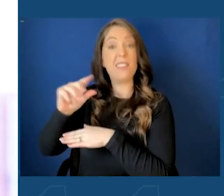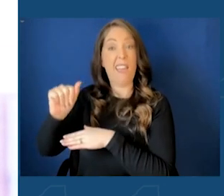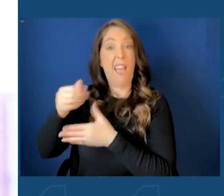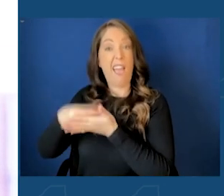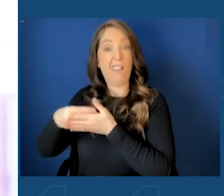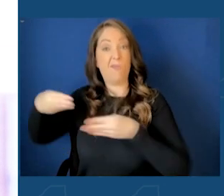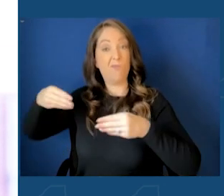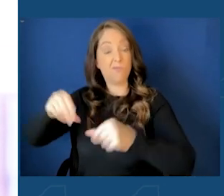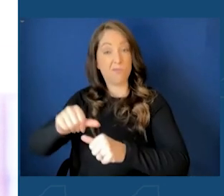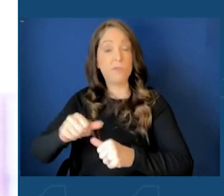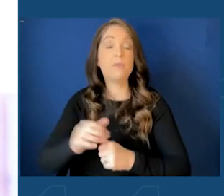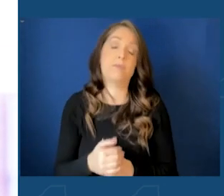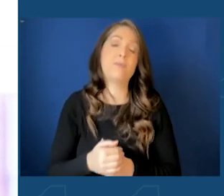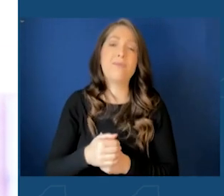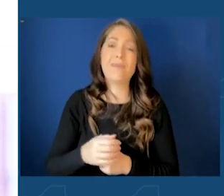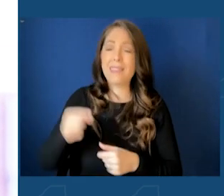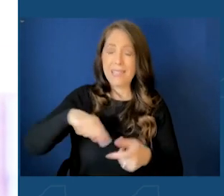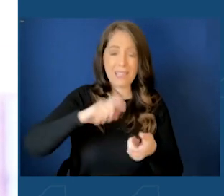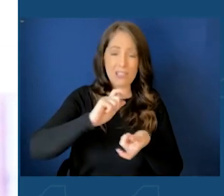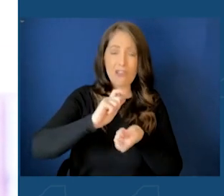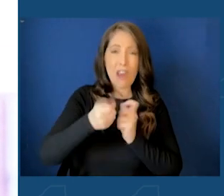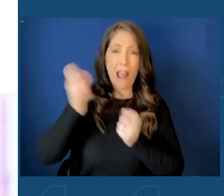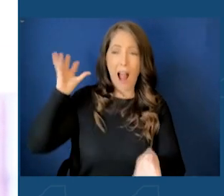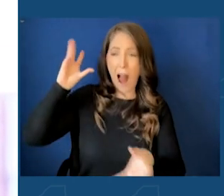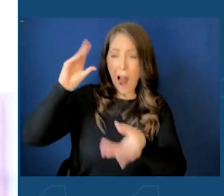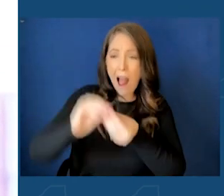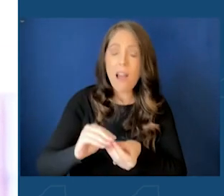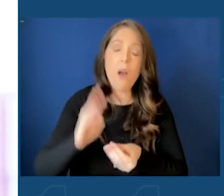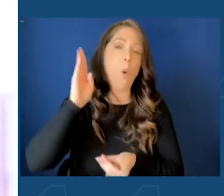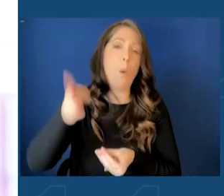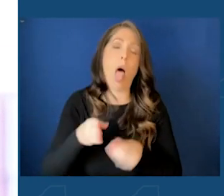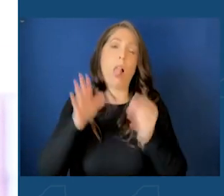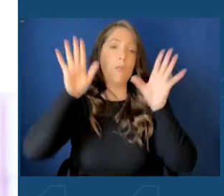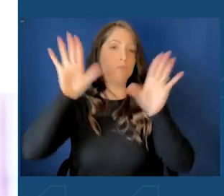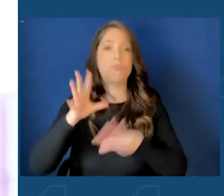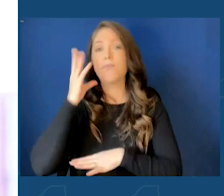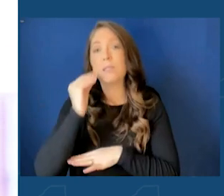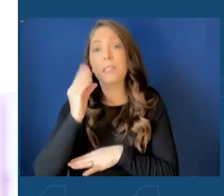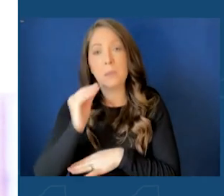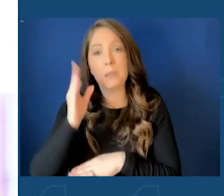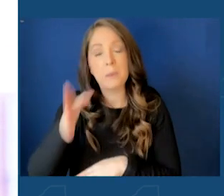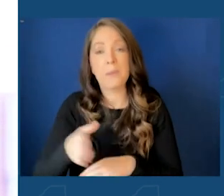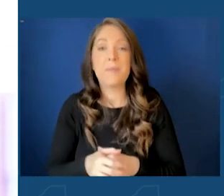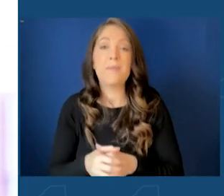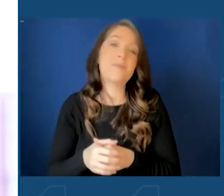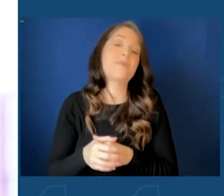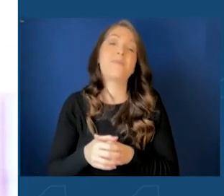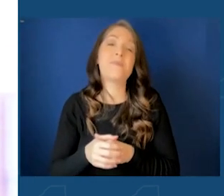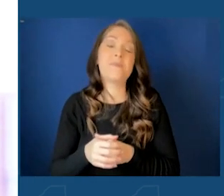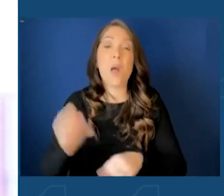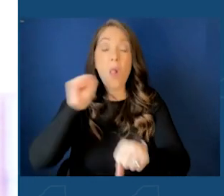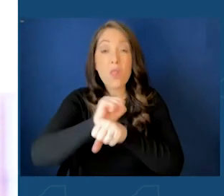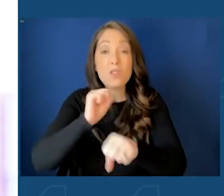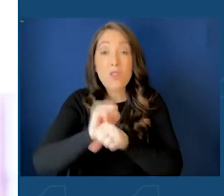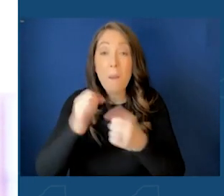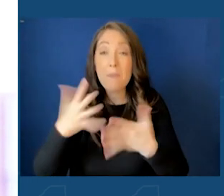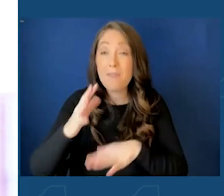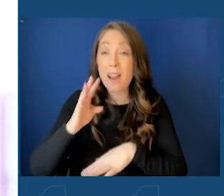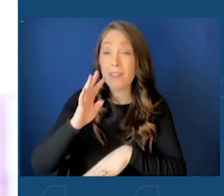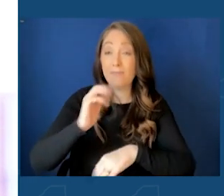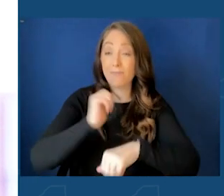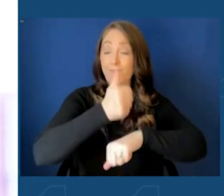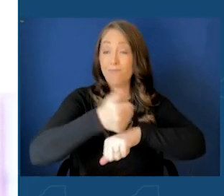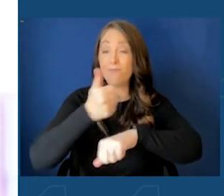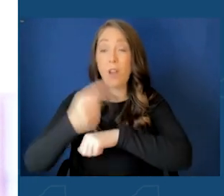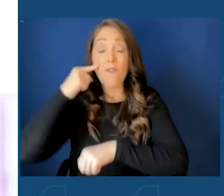make an incredible change for our commuters. And also the part I love as well, the jobs that were created with this project, over